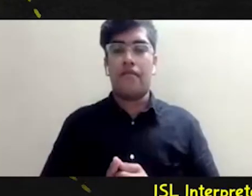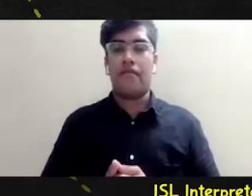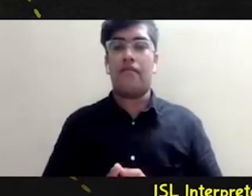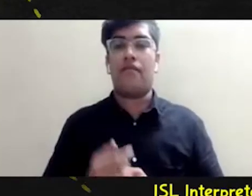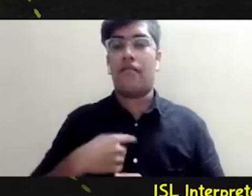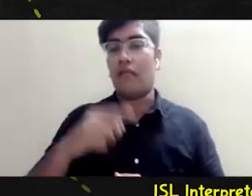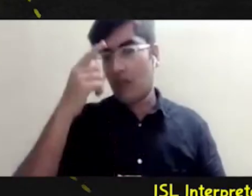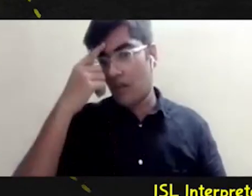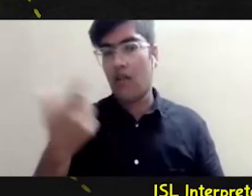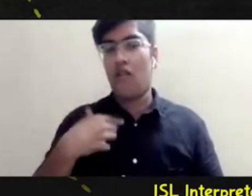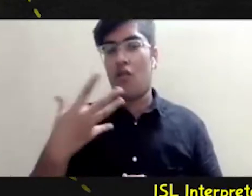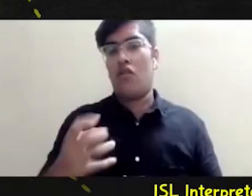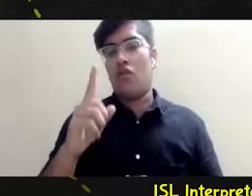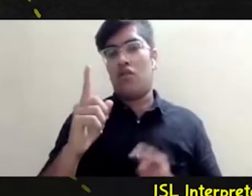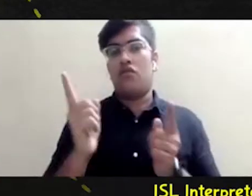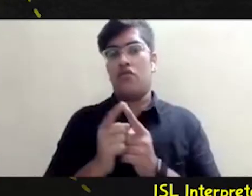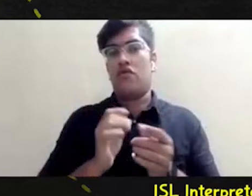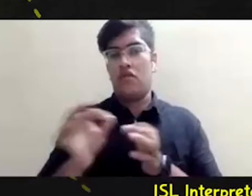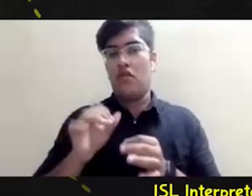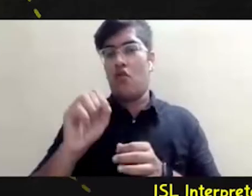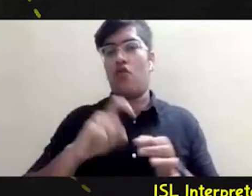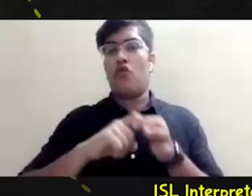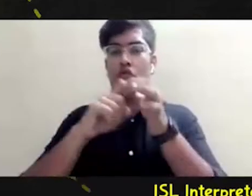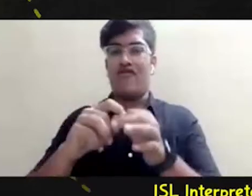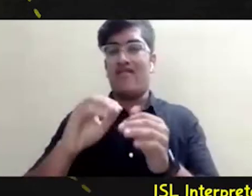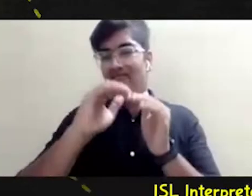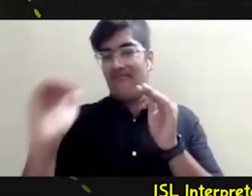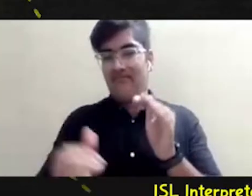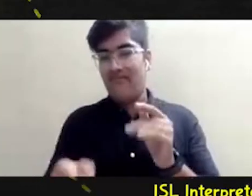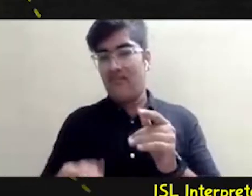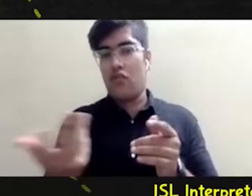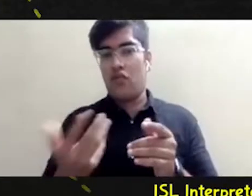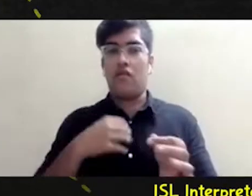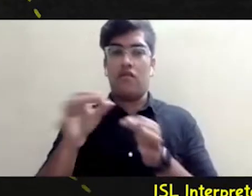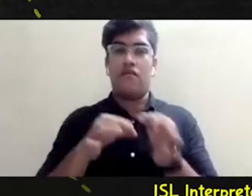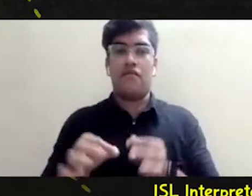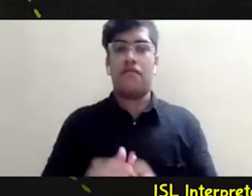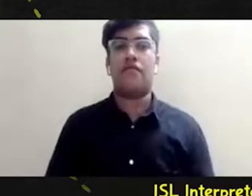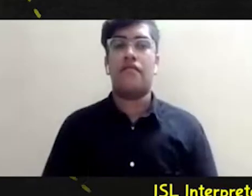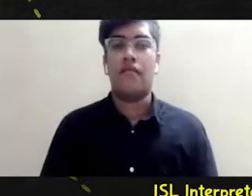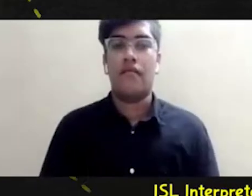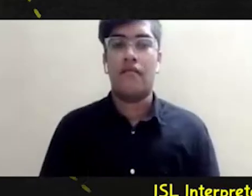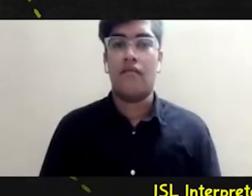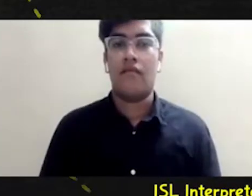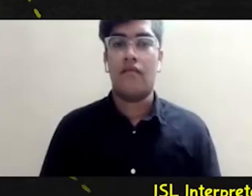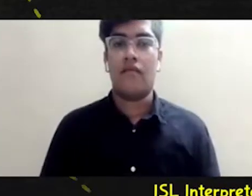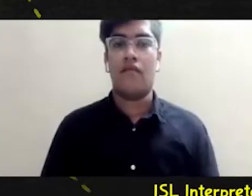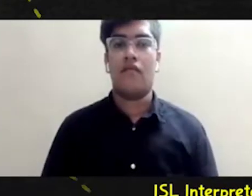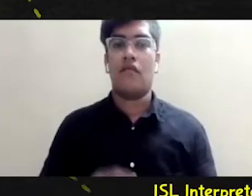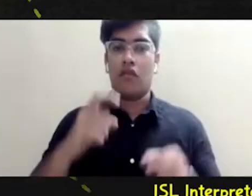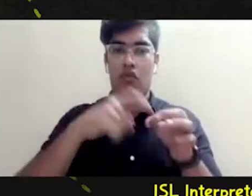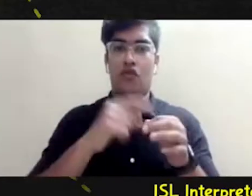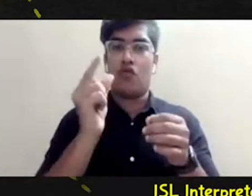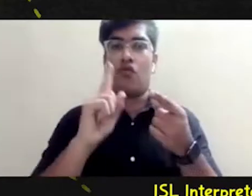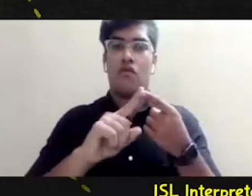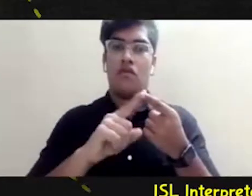I want to touch upon this other part of this question, right? Particularly because in the framework of queerness, we